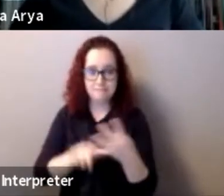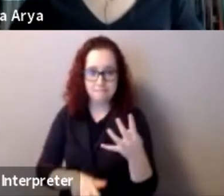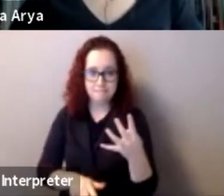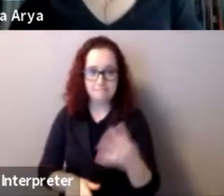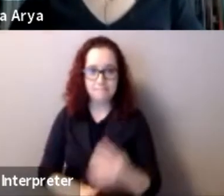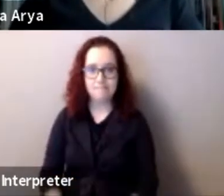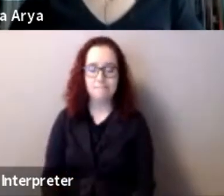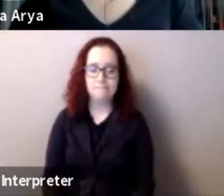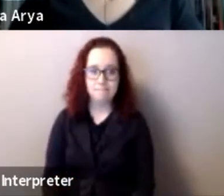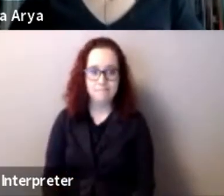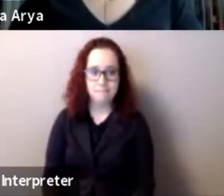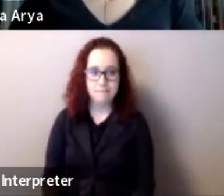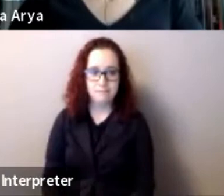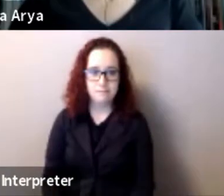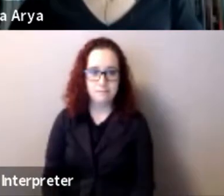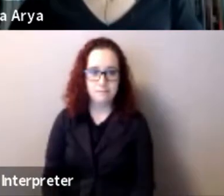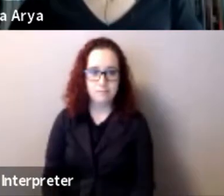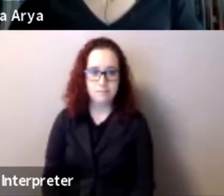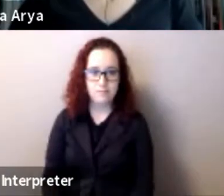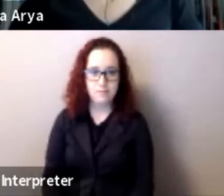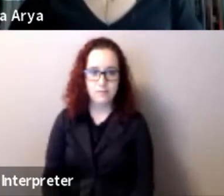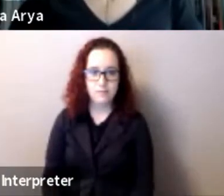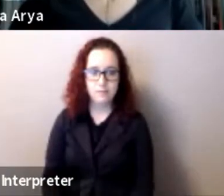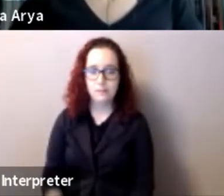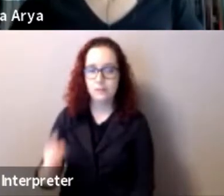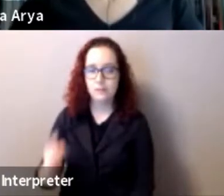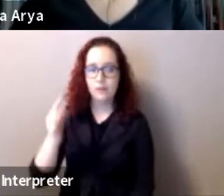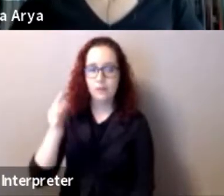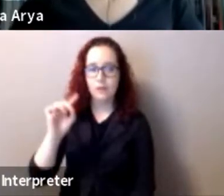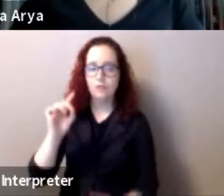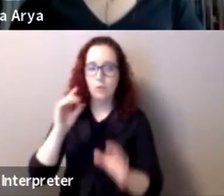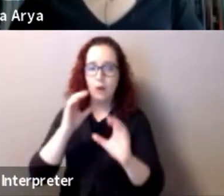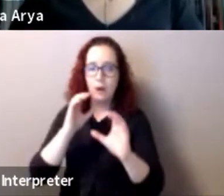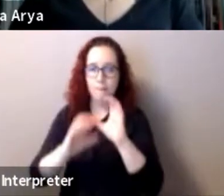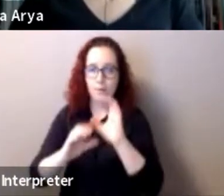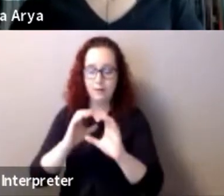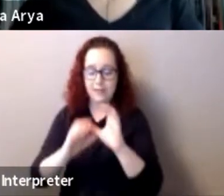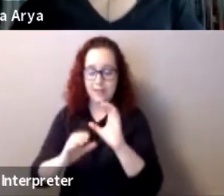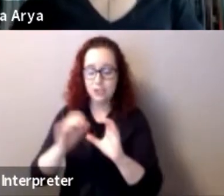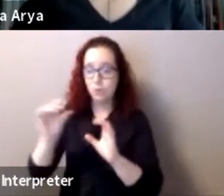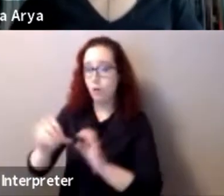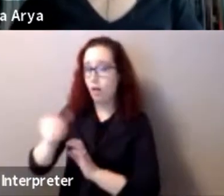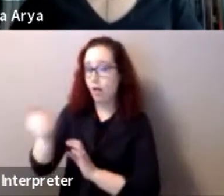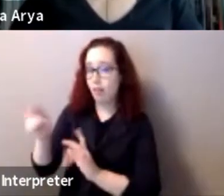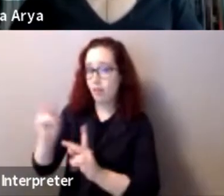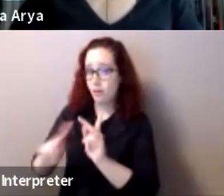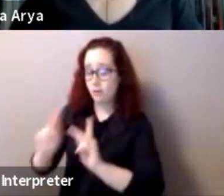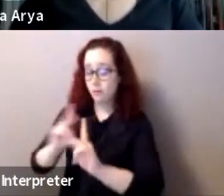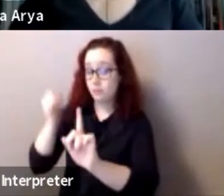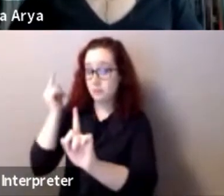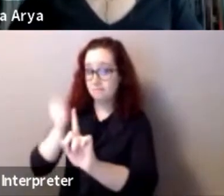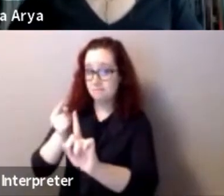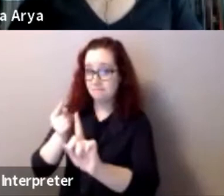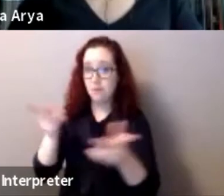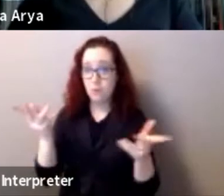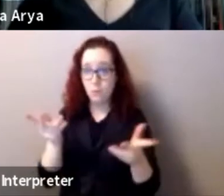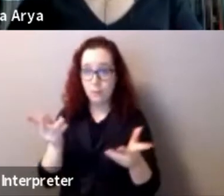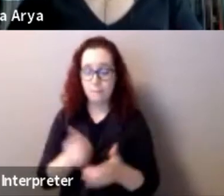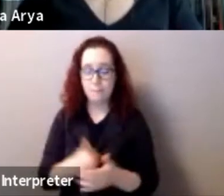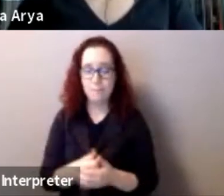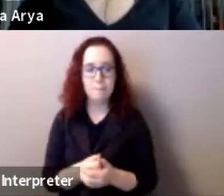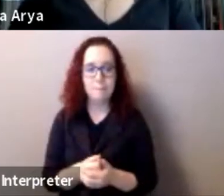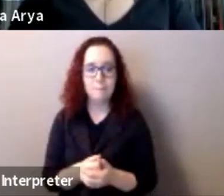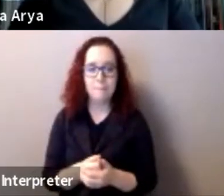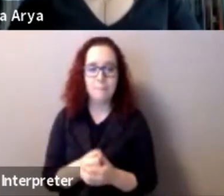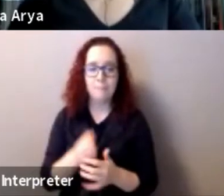Next. In terms of external communication, again, some goals to keep in mind. Be sure that you